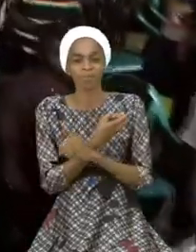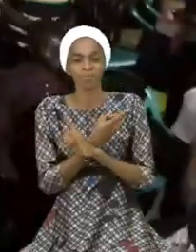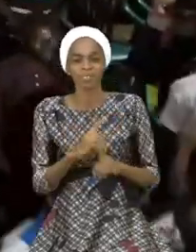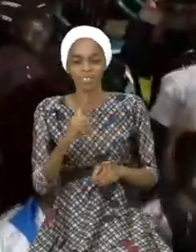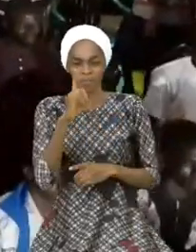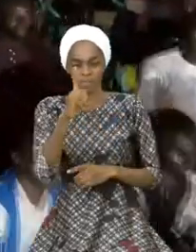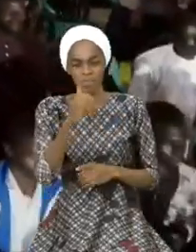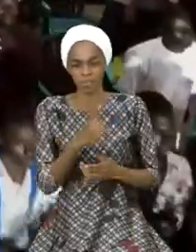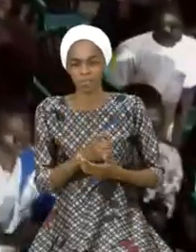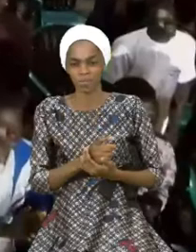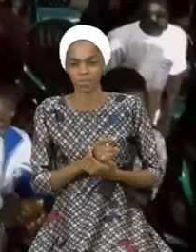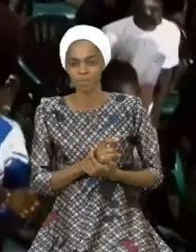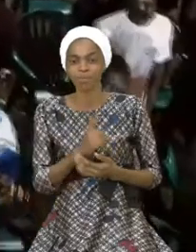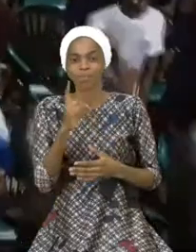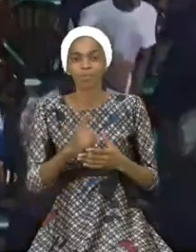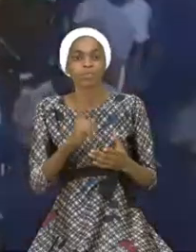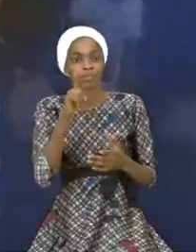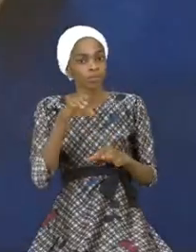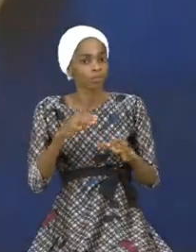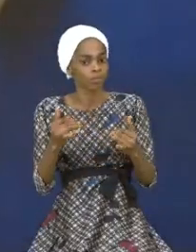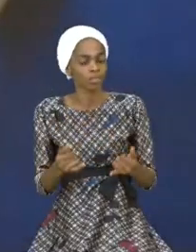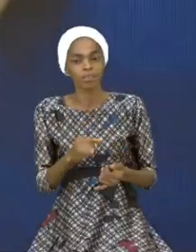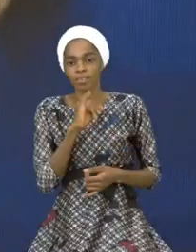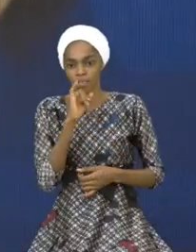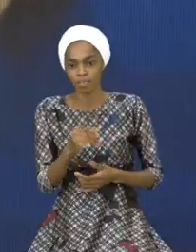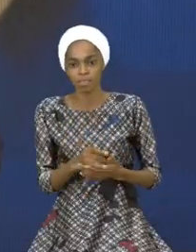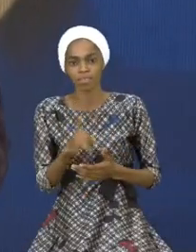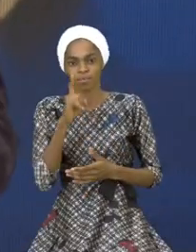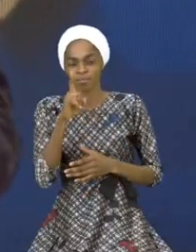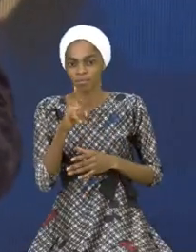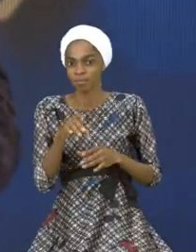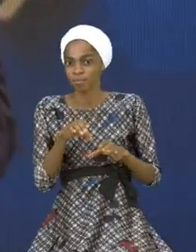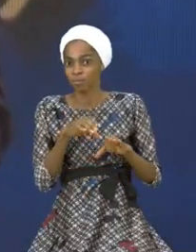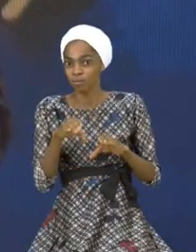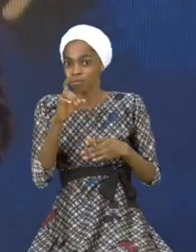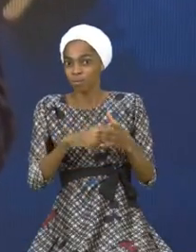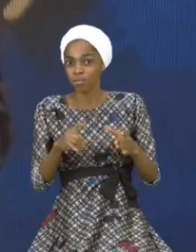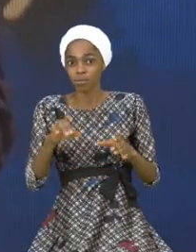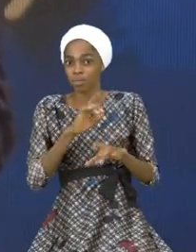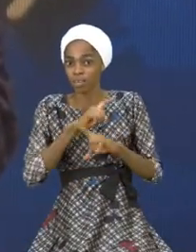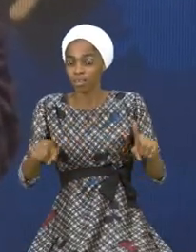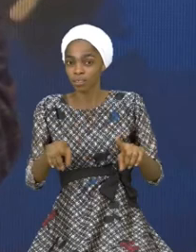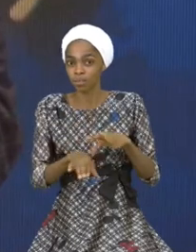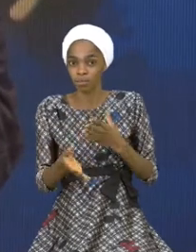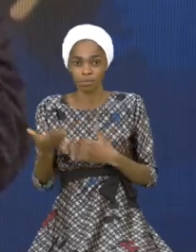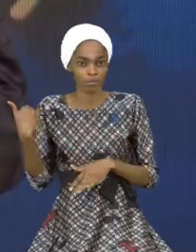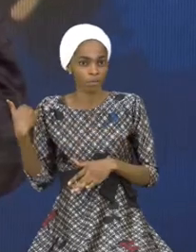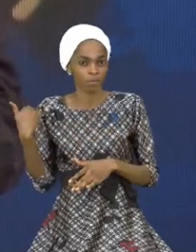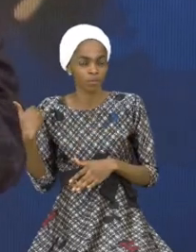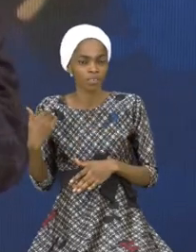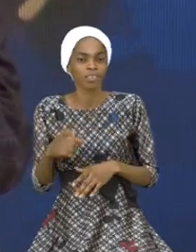you. What you do now, you do what you were not able to do before.